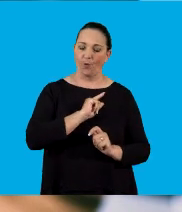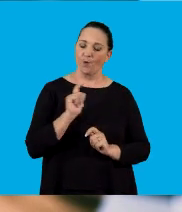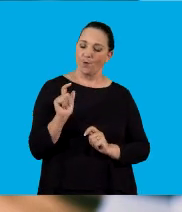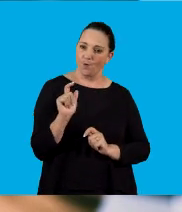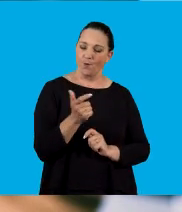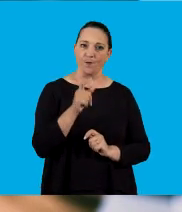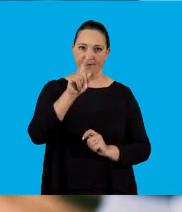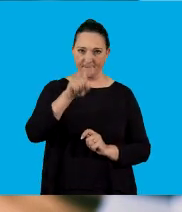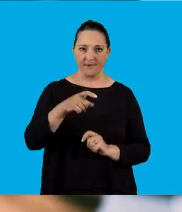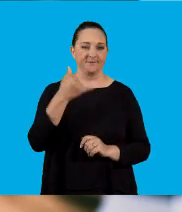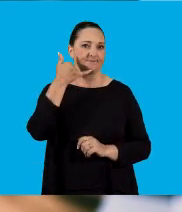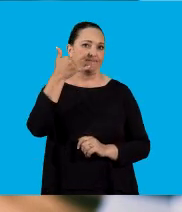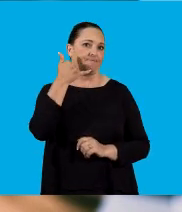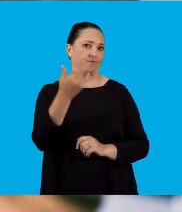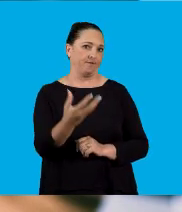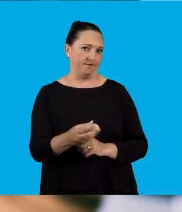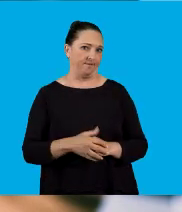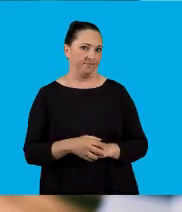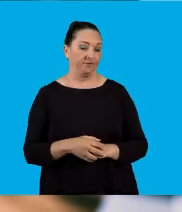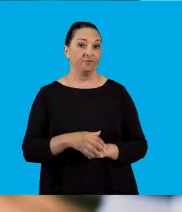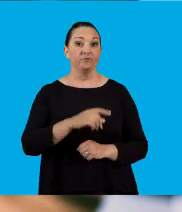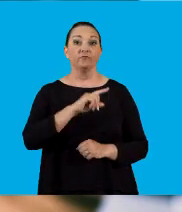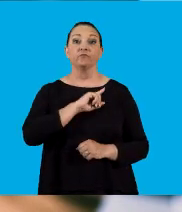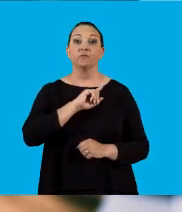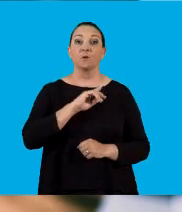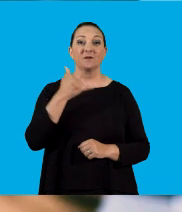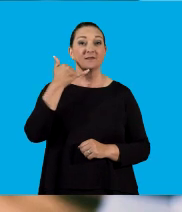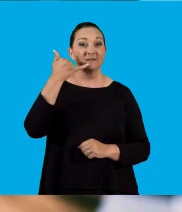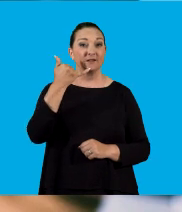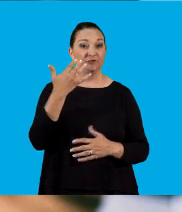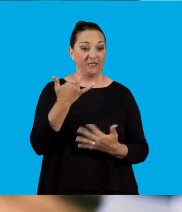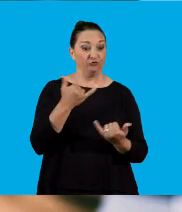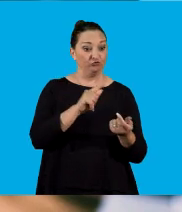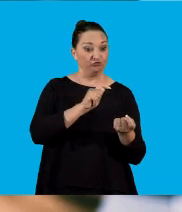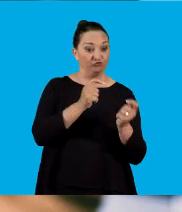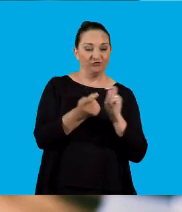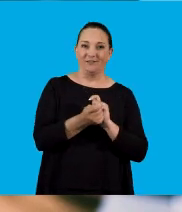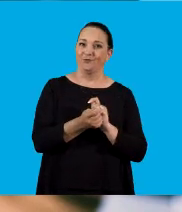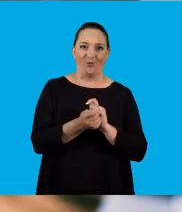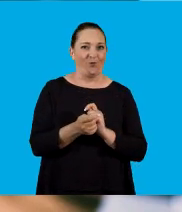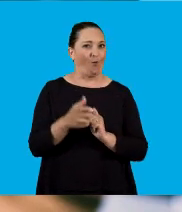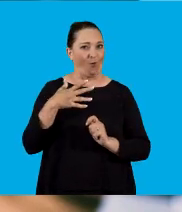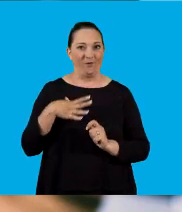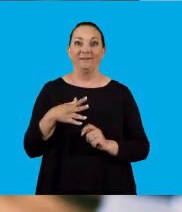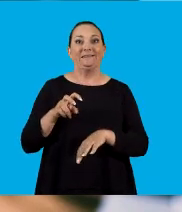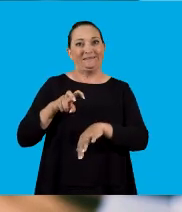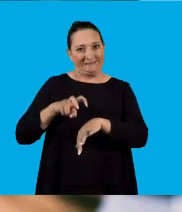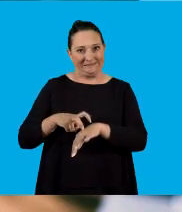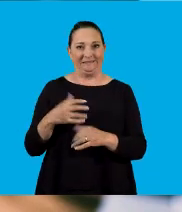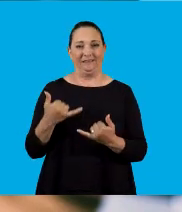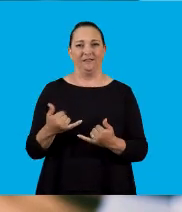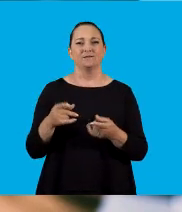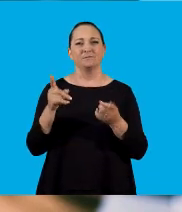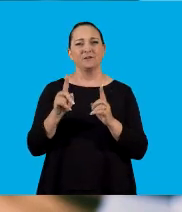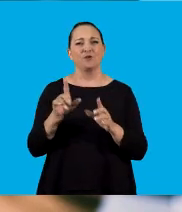for everyone to have a cell phone, pushing the cell phones to become needs, especially for businesses. So we'll